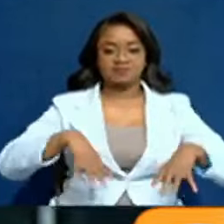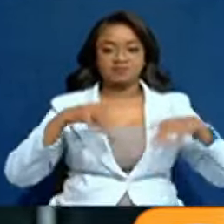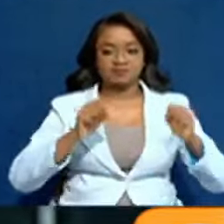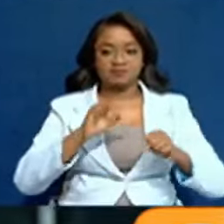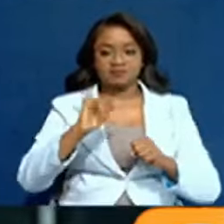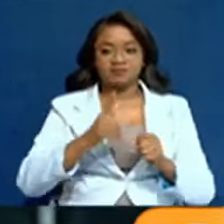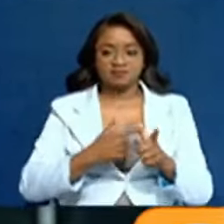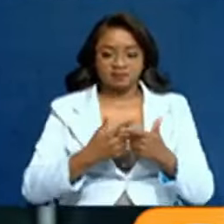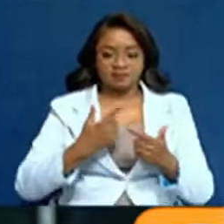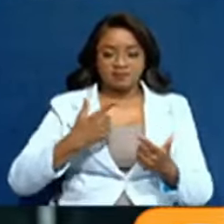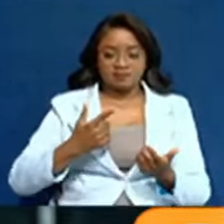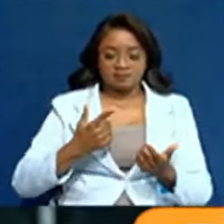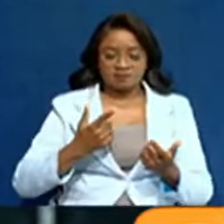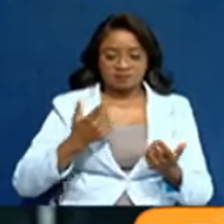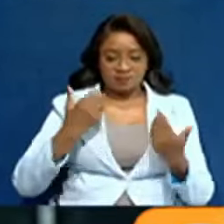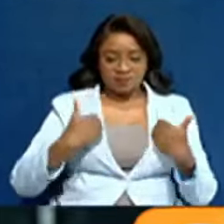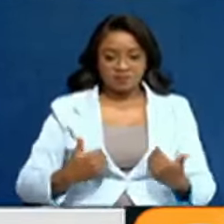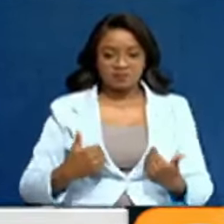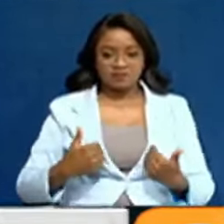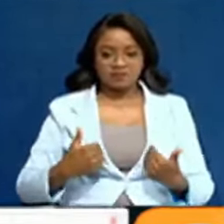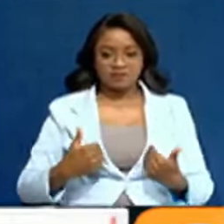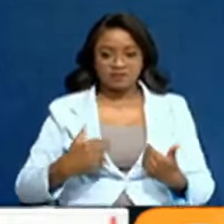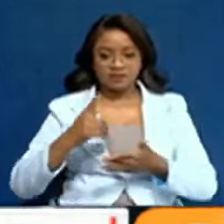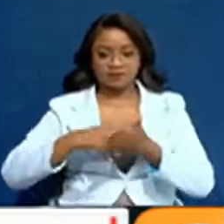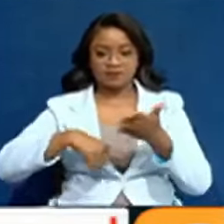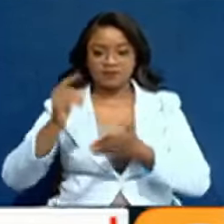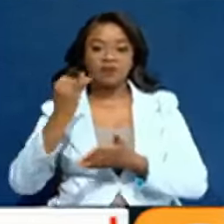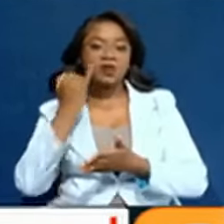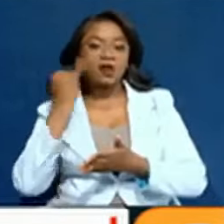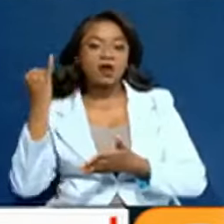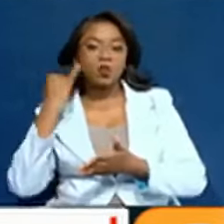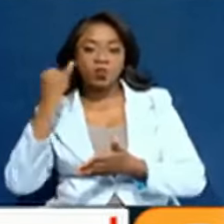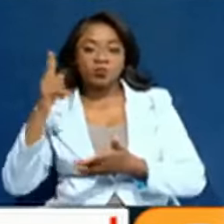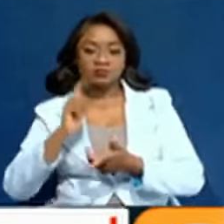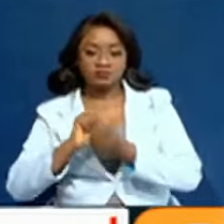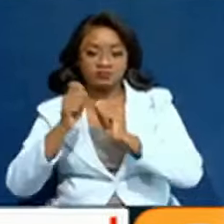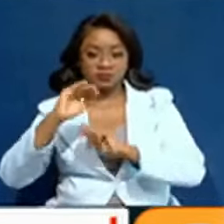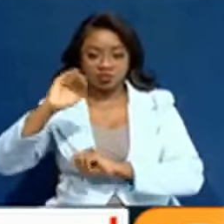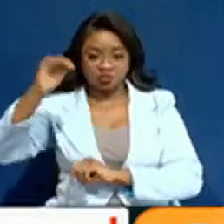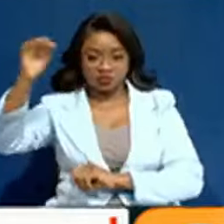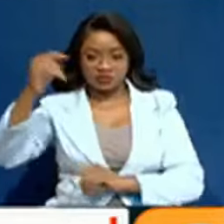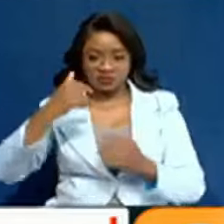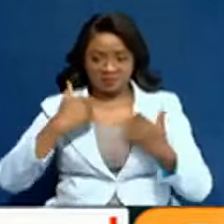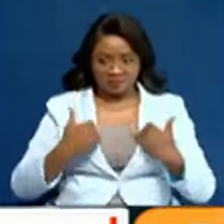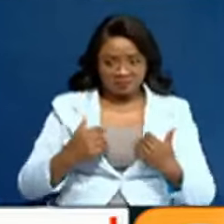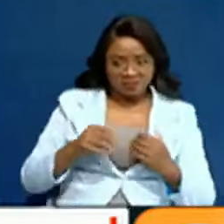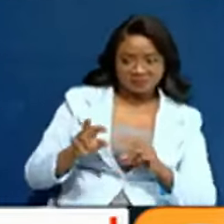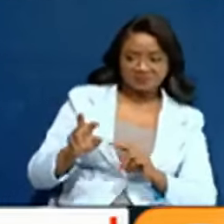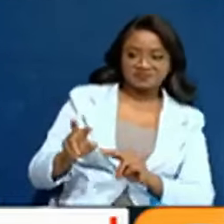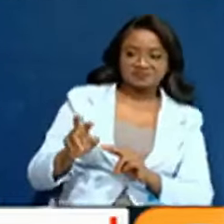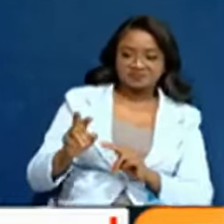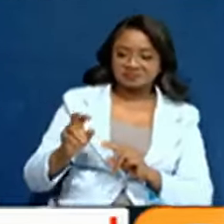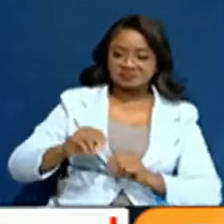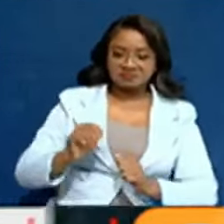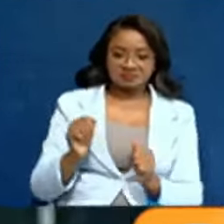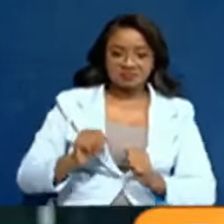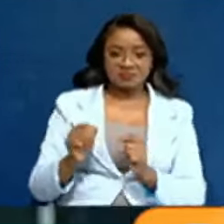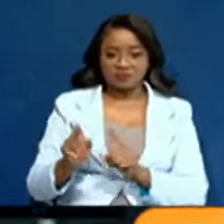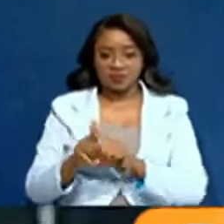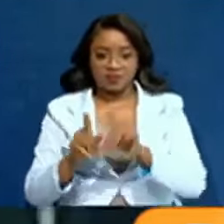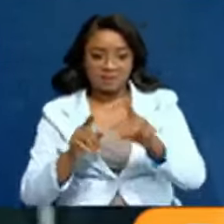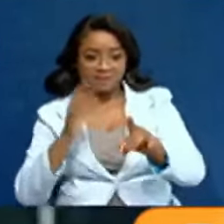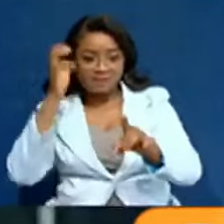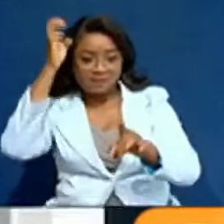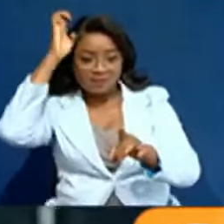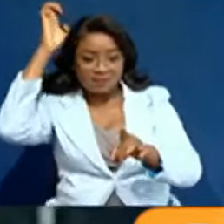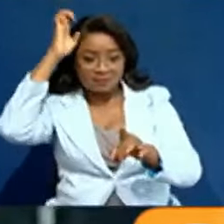conferment of city status on Nakuru municipality. And I'm very happy to see that Eldoret, which is a town that